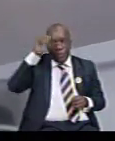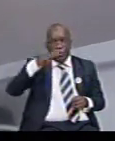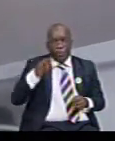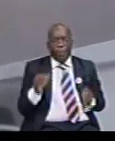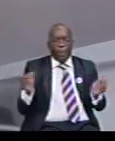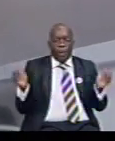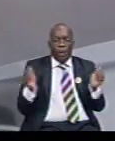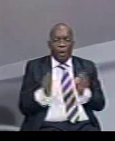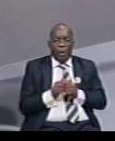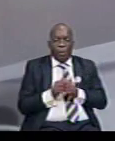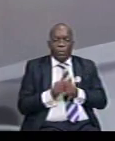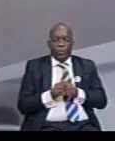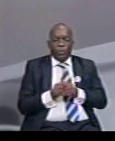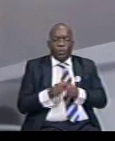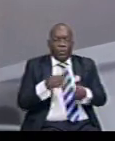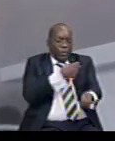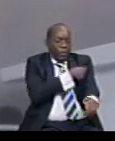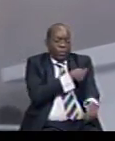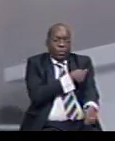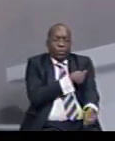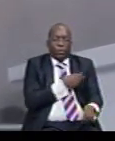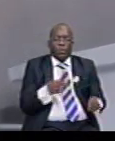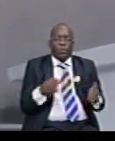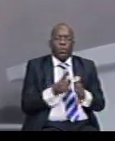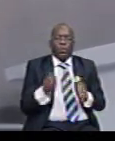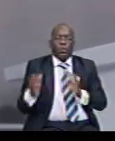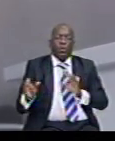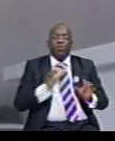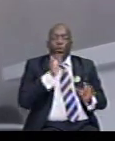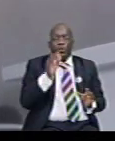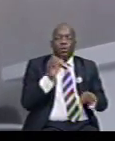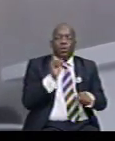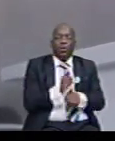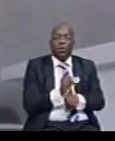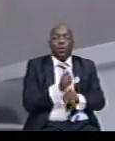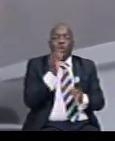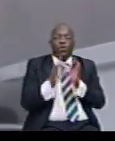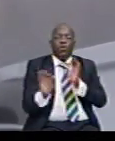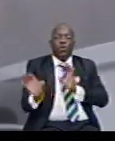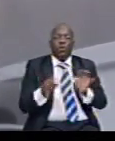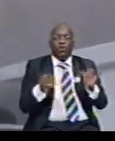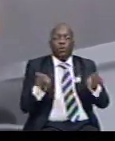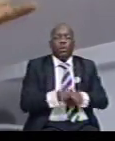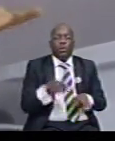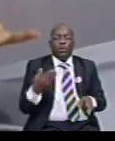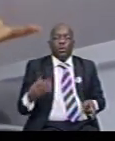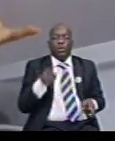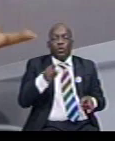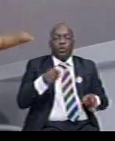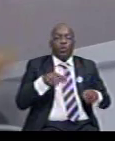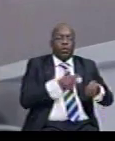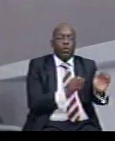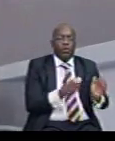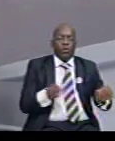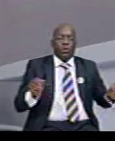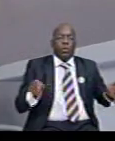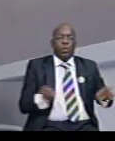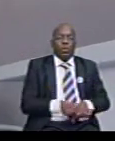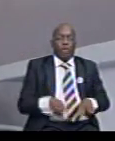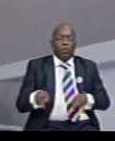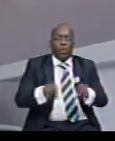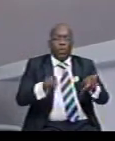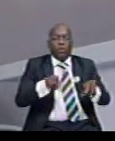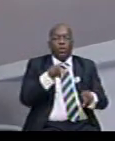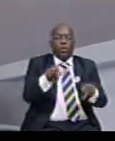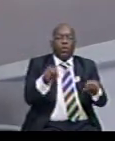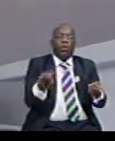If one day it did not work, if you do the same thing, if you walk on the same road, if you approach God the same